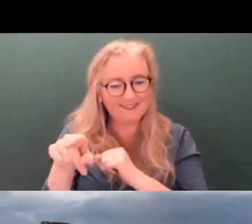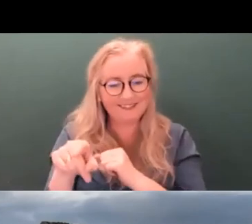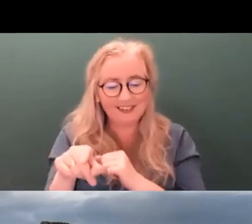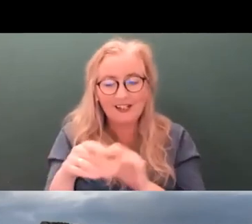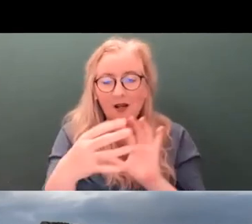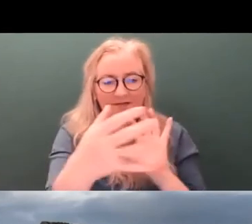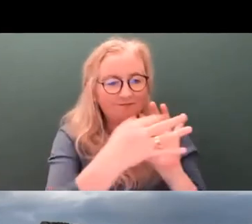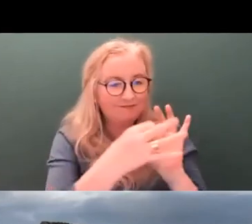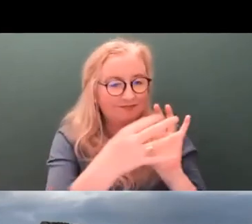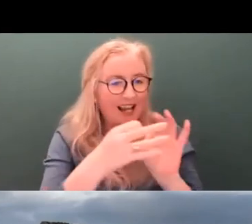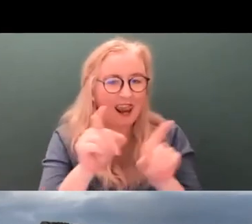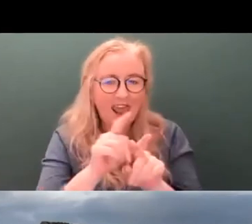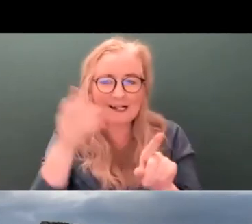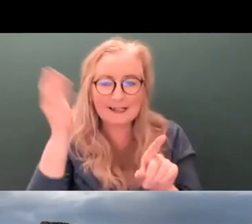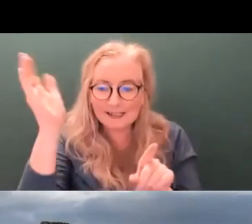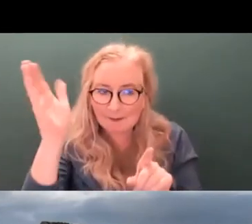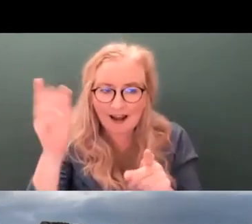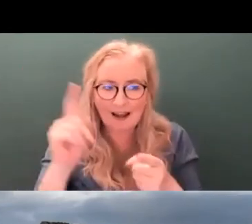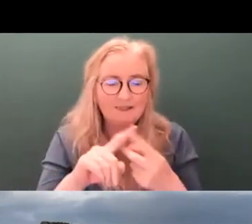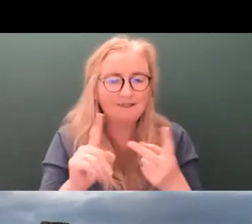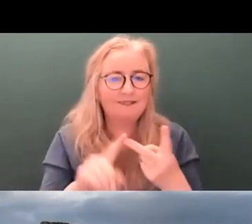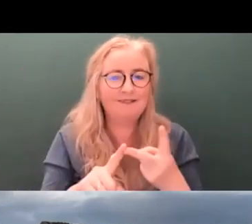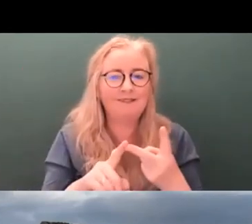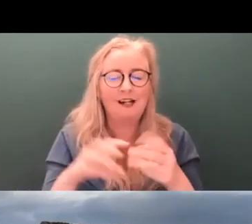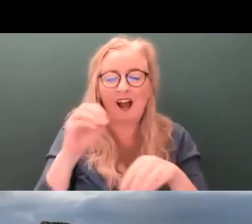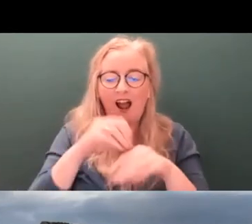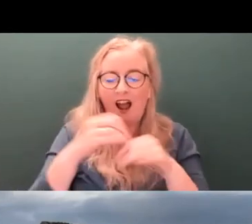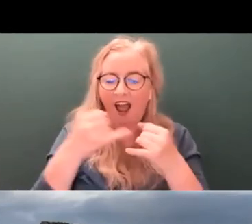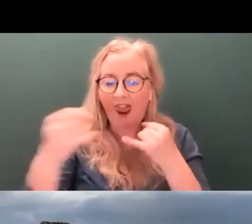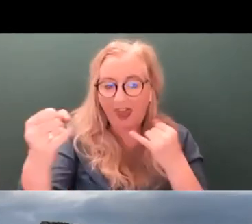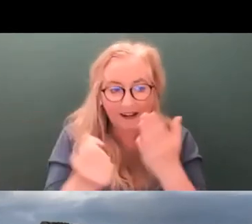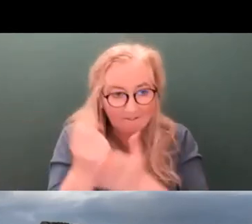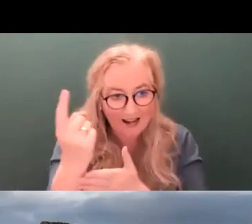maybe seminars or online online events.